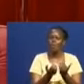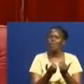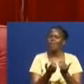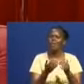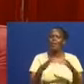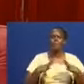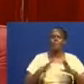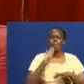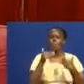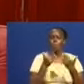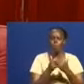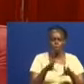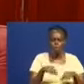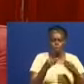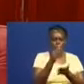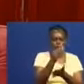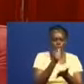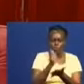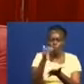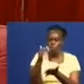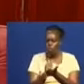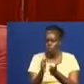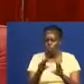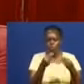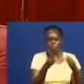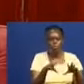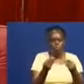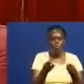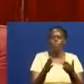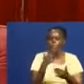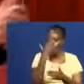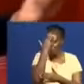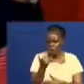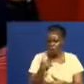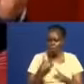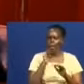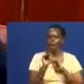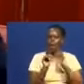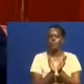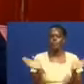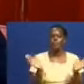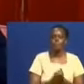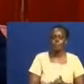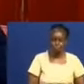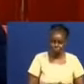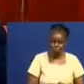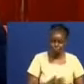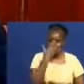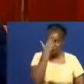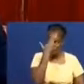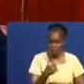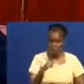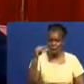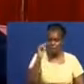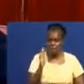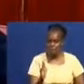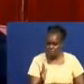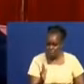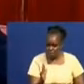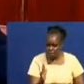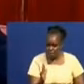all the people who have been given offices? Why are, I've been asking this publicly, why are